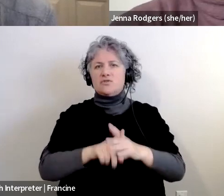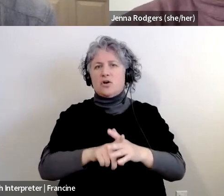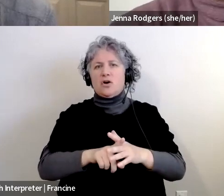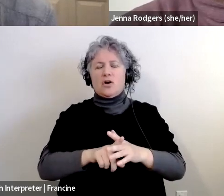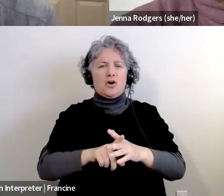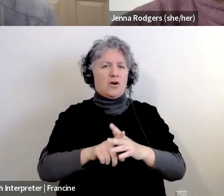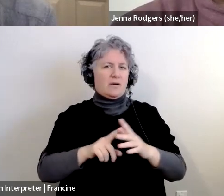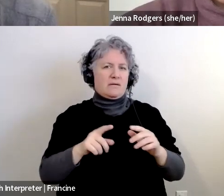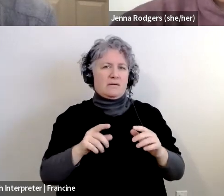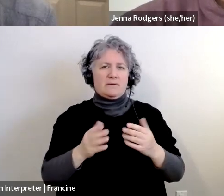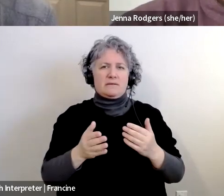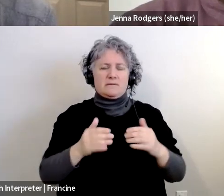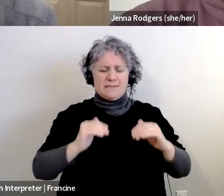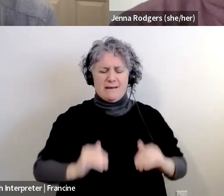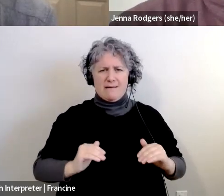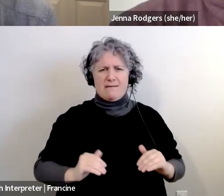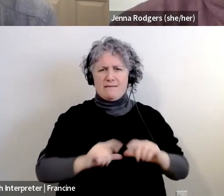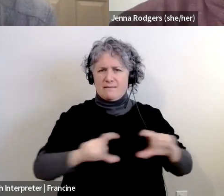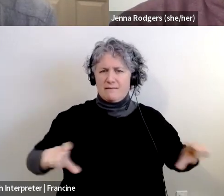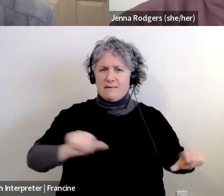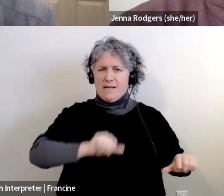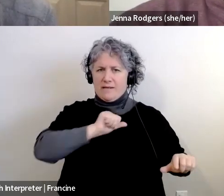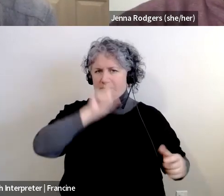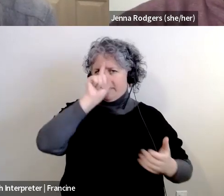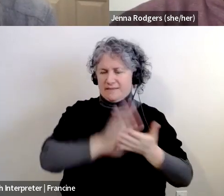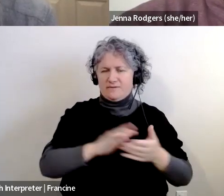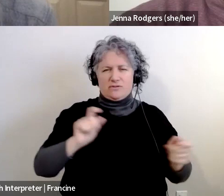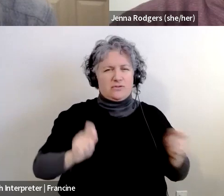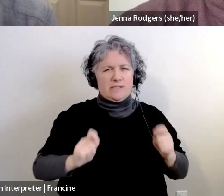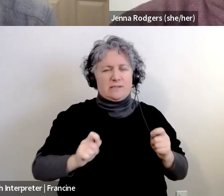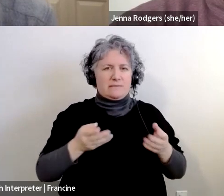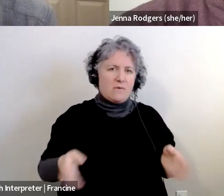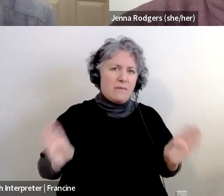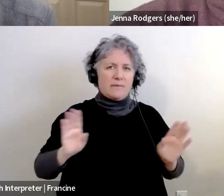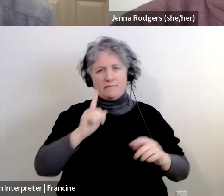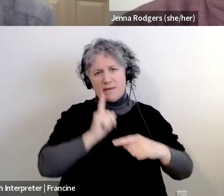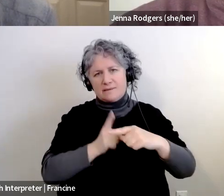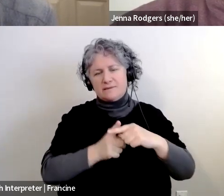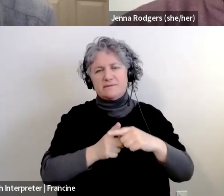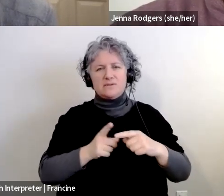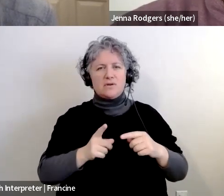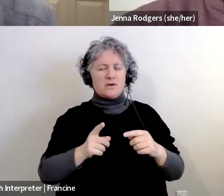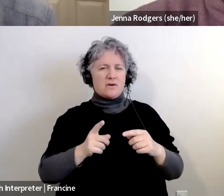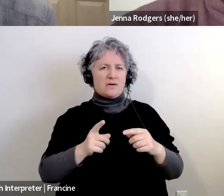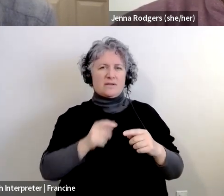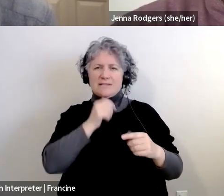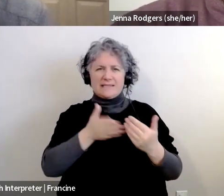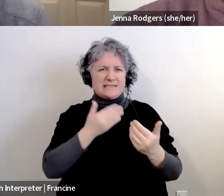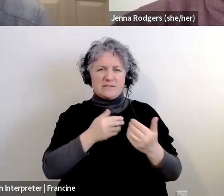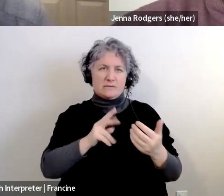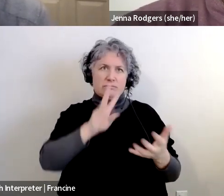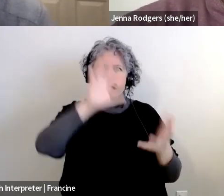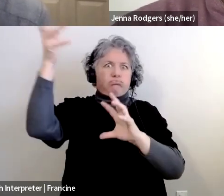to escalate along that pyramid. So intervention being about finding the points where we can create positive